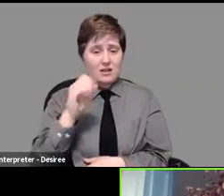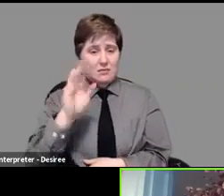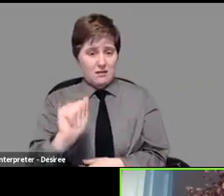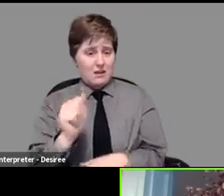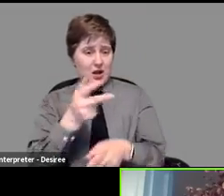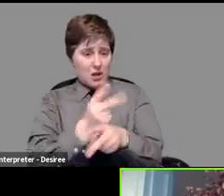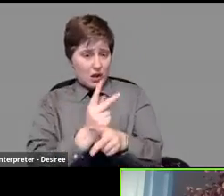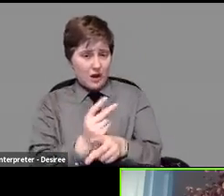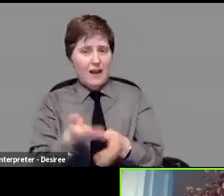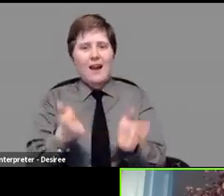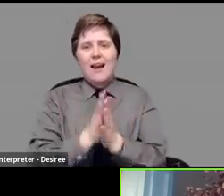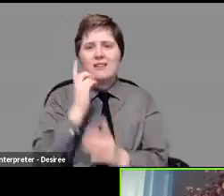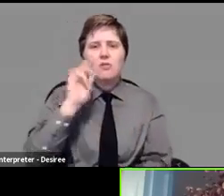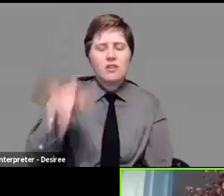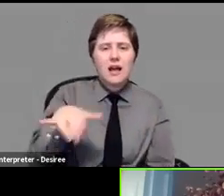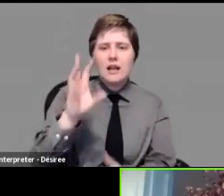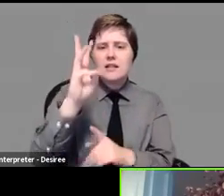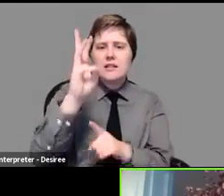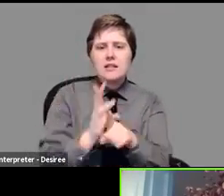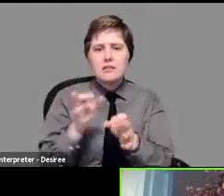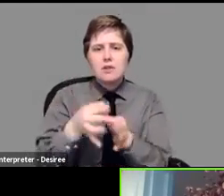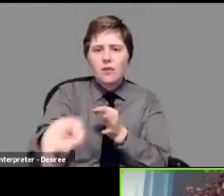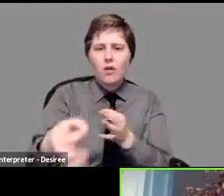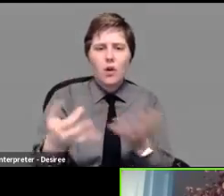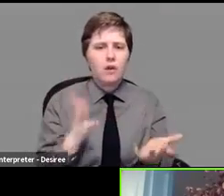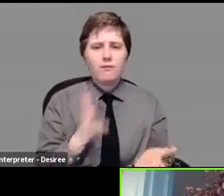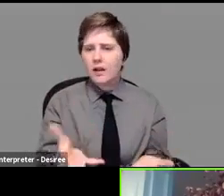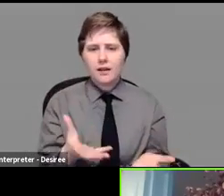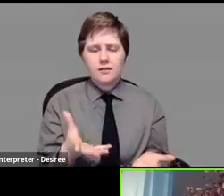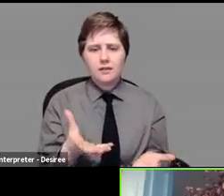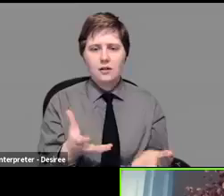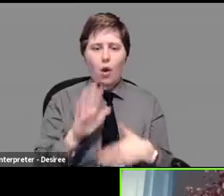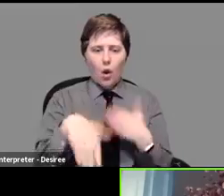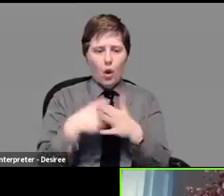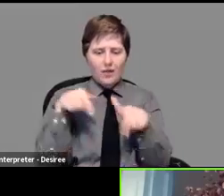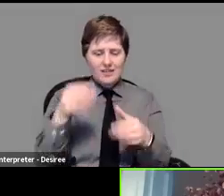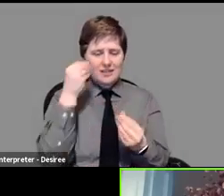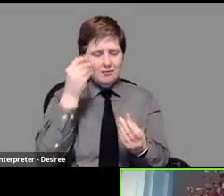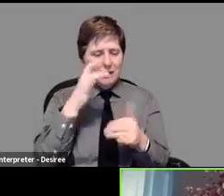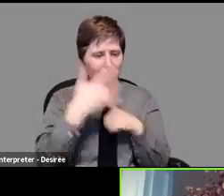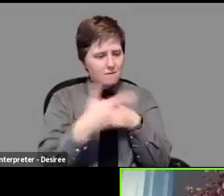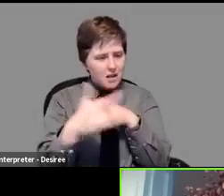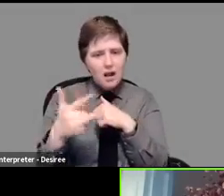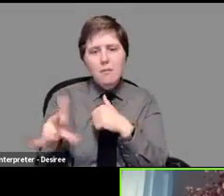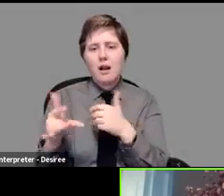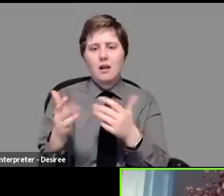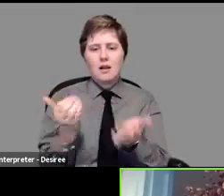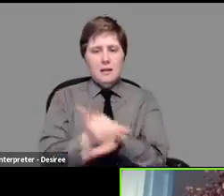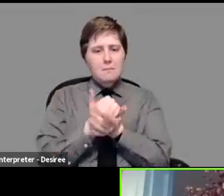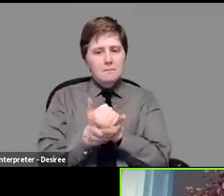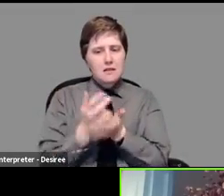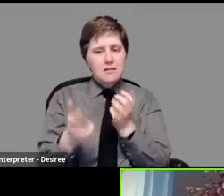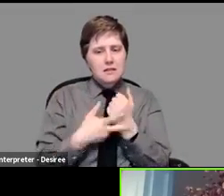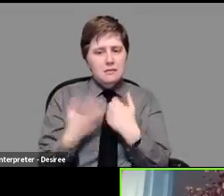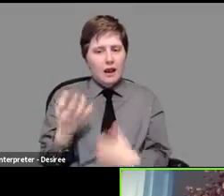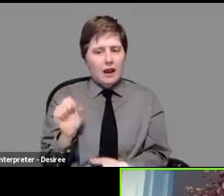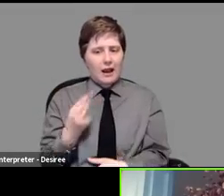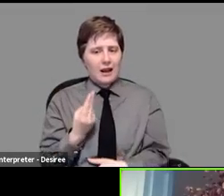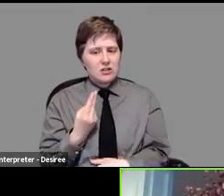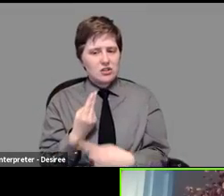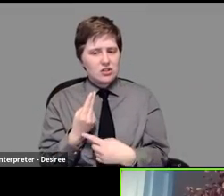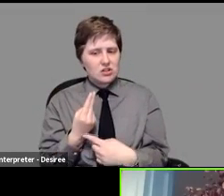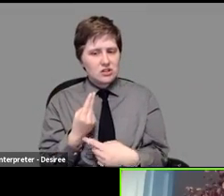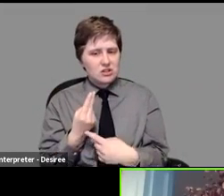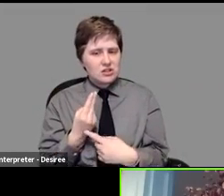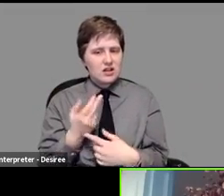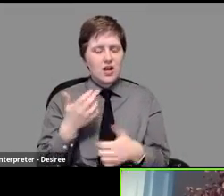ask for the payment deferral. It's a 6-month deferral, right? So it's all this information that's out there to help us to retain cash, and it's just trying to